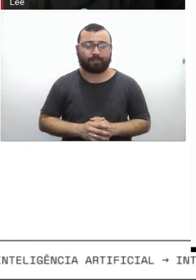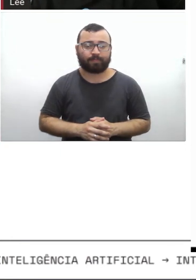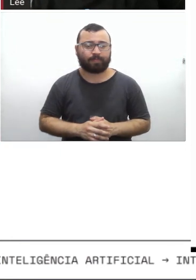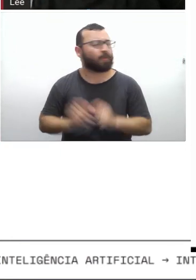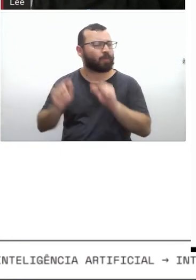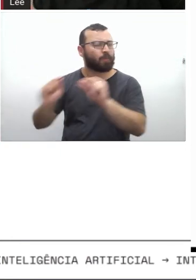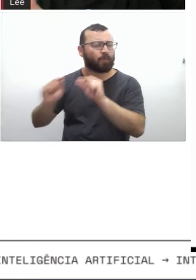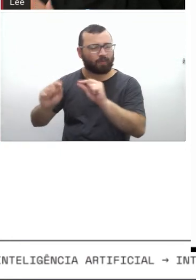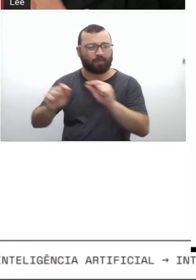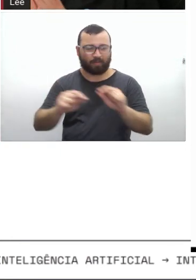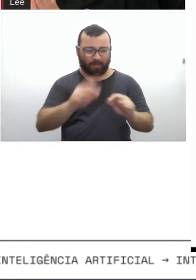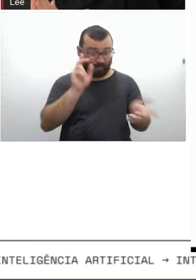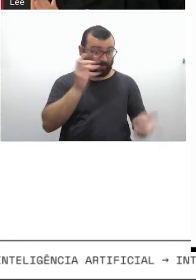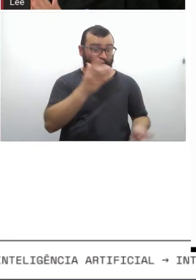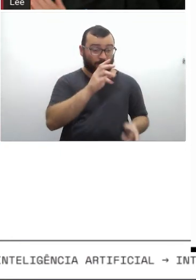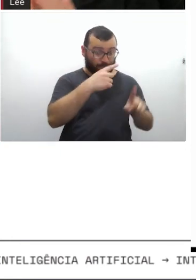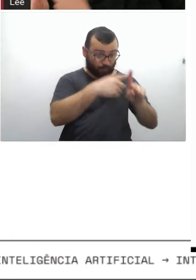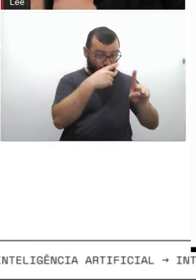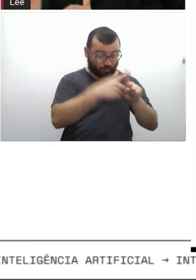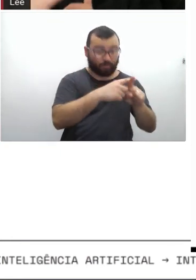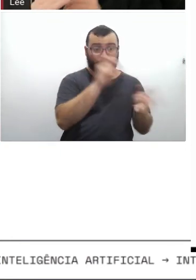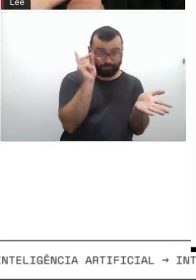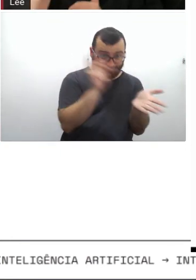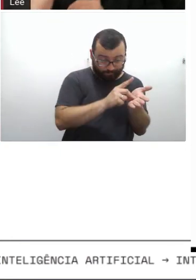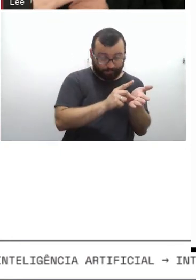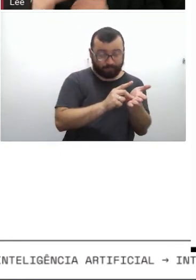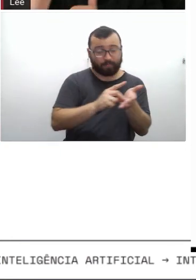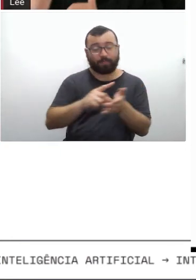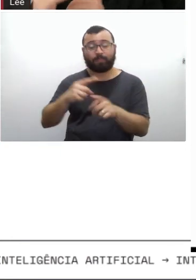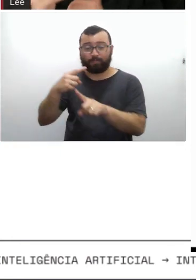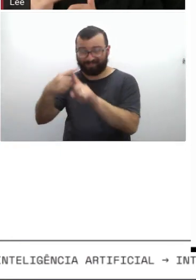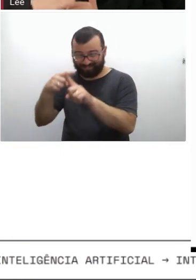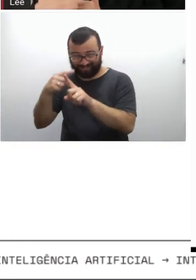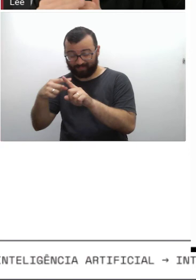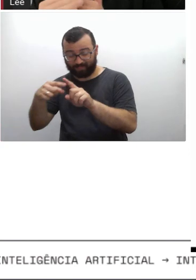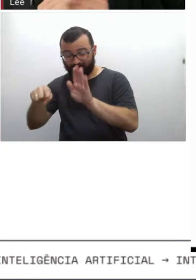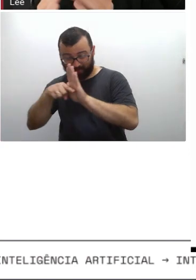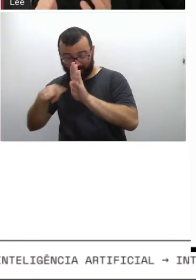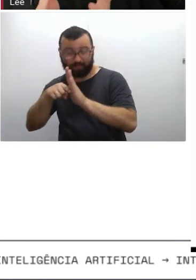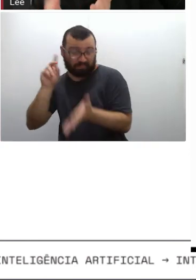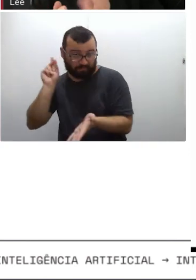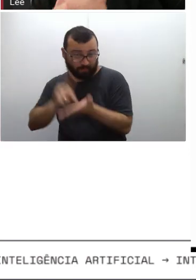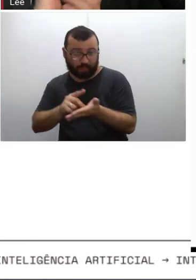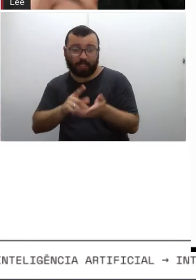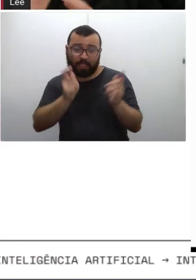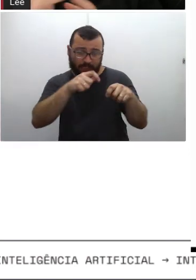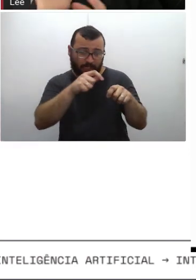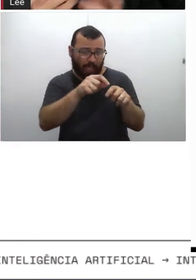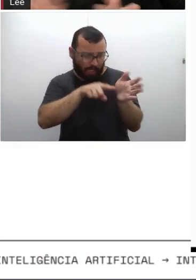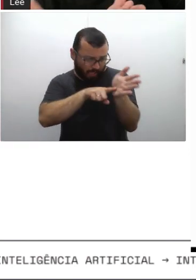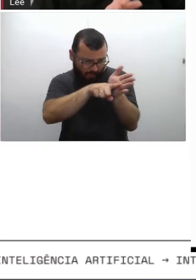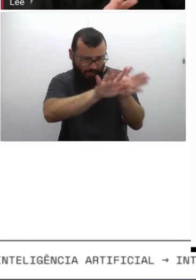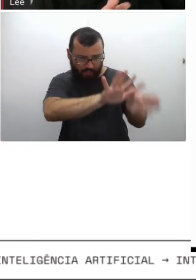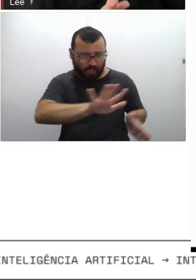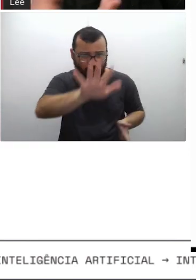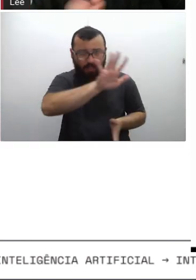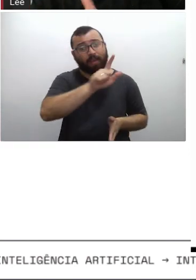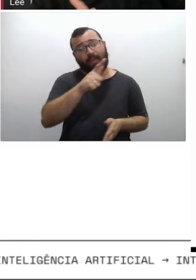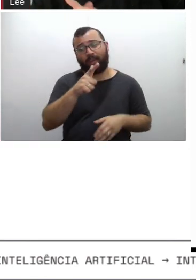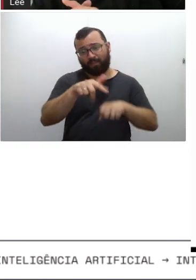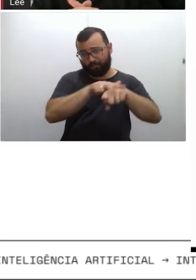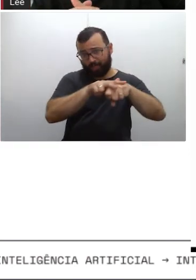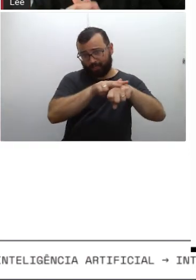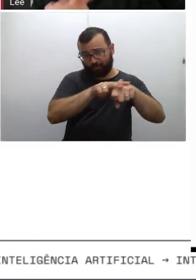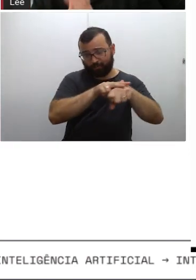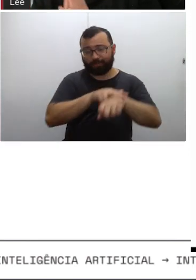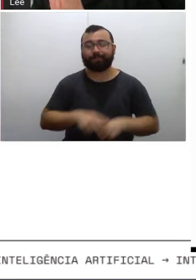where the true positive and negatives are observations of the correctly detected ones, where in my case, these are the green ones, and